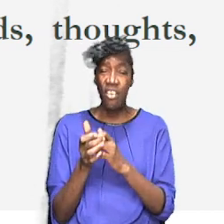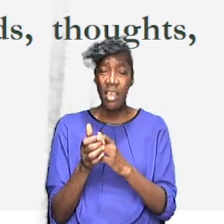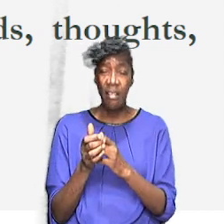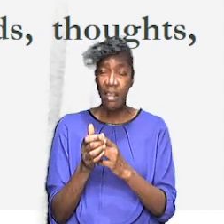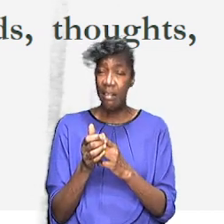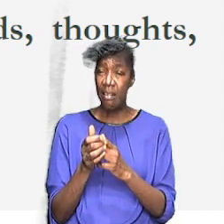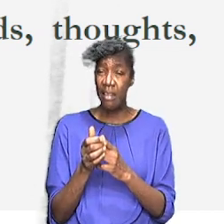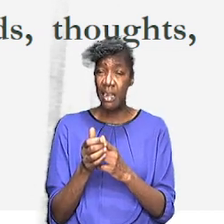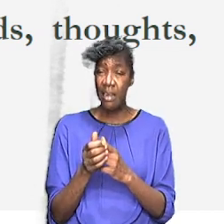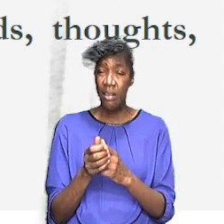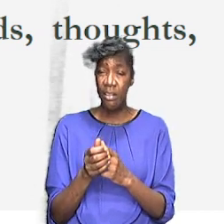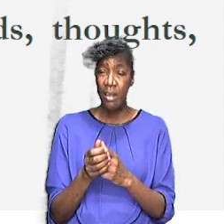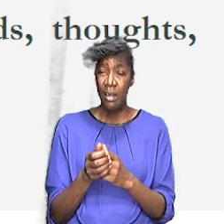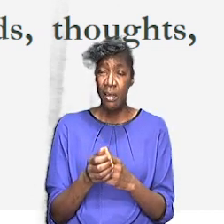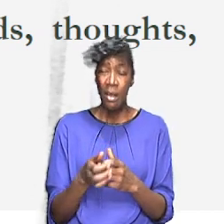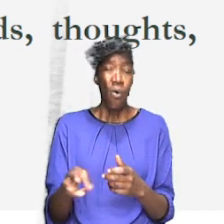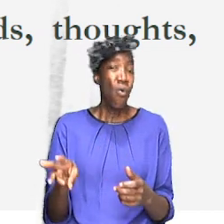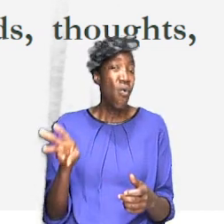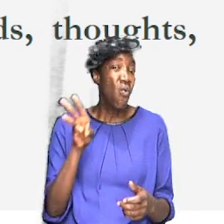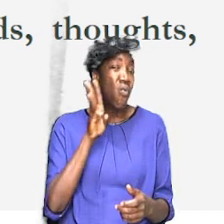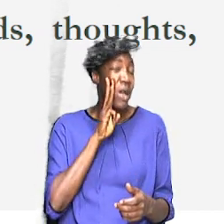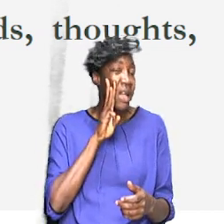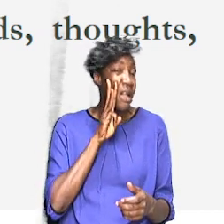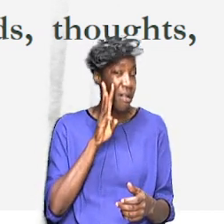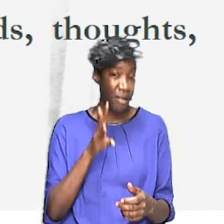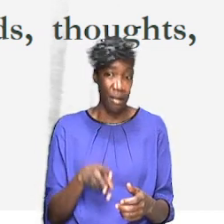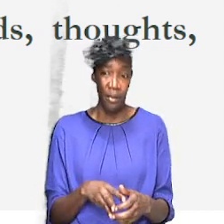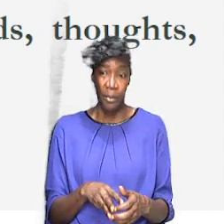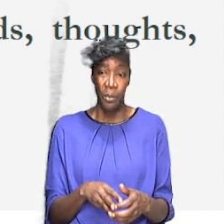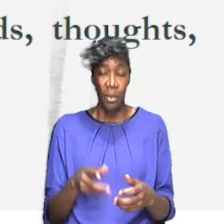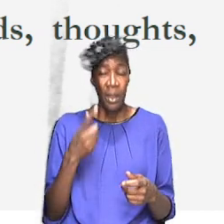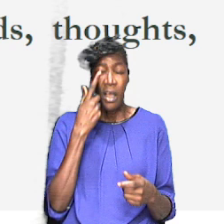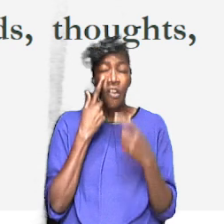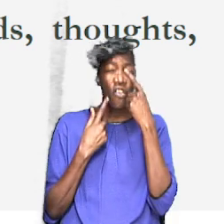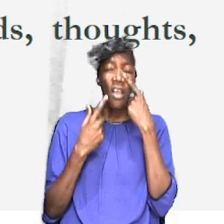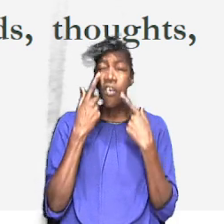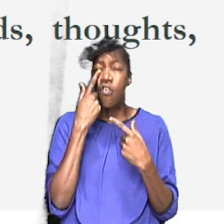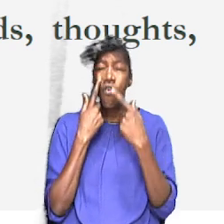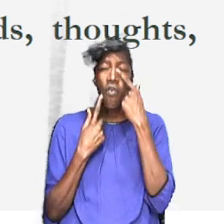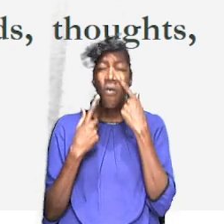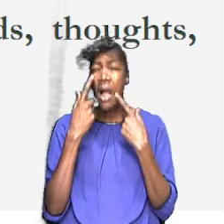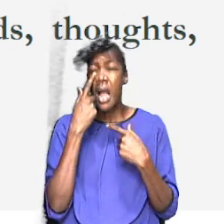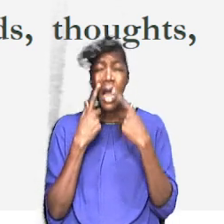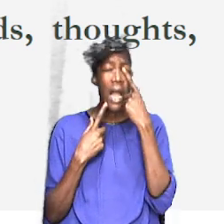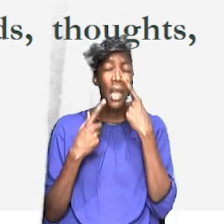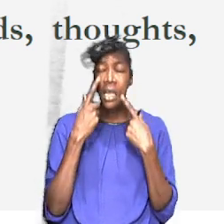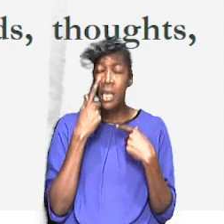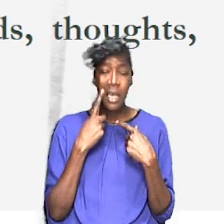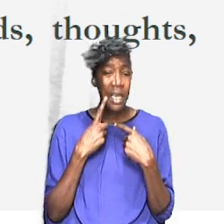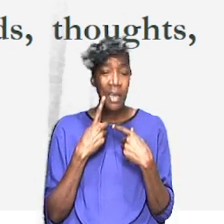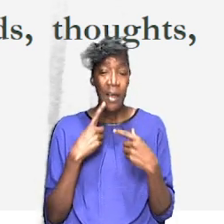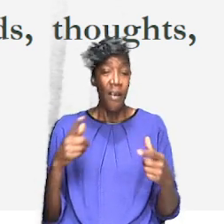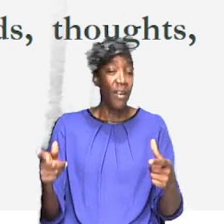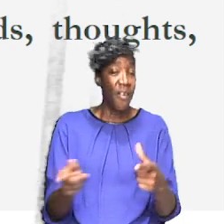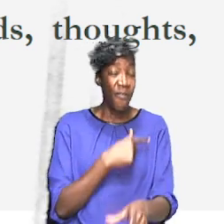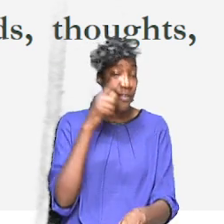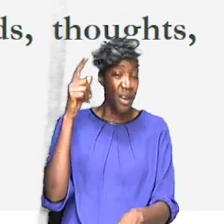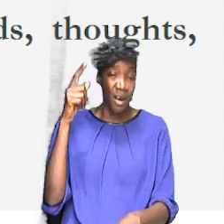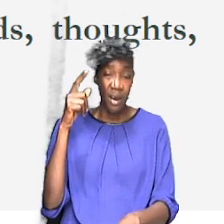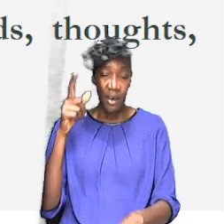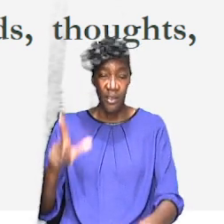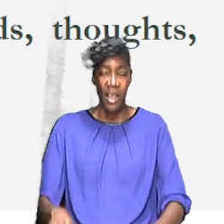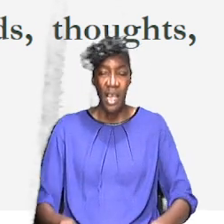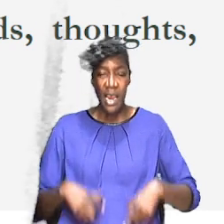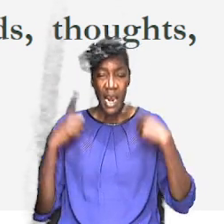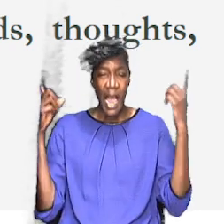She was crying, she was weeping over the fact that she had lived all this life. But for the first in her life, amen, she